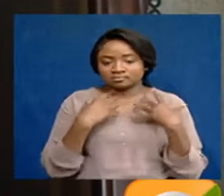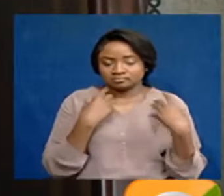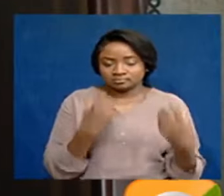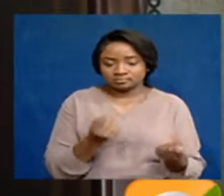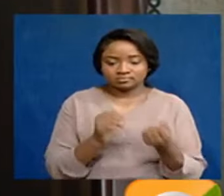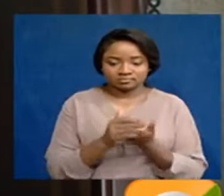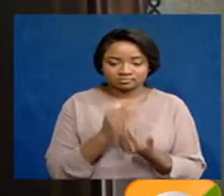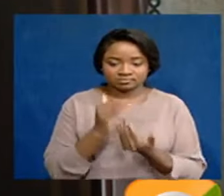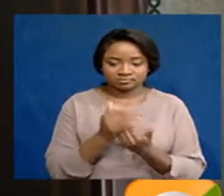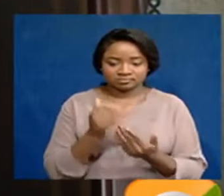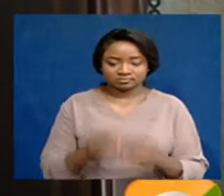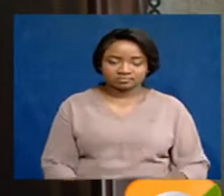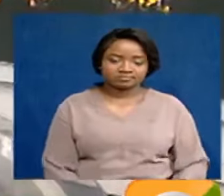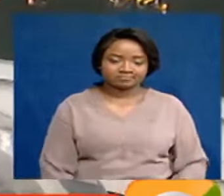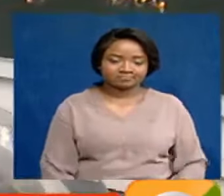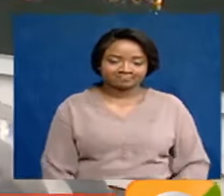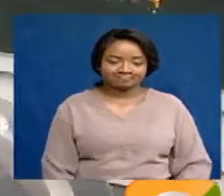care services.